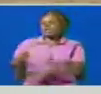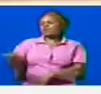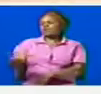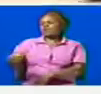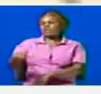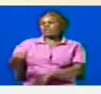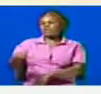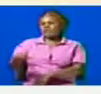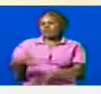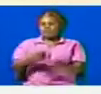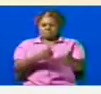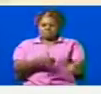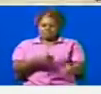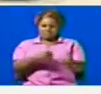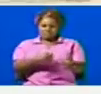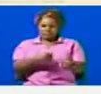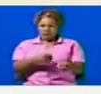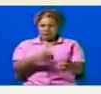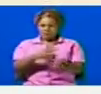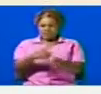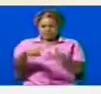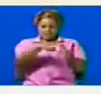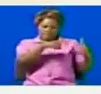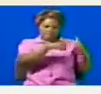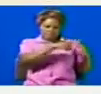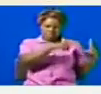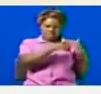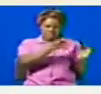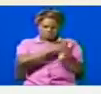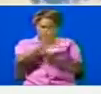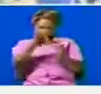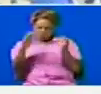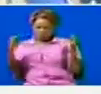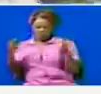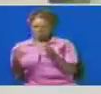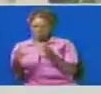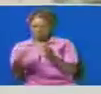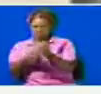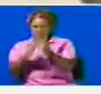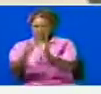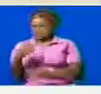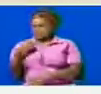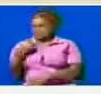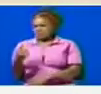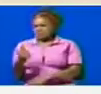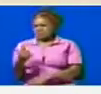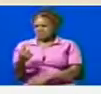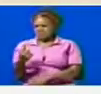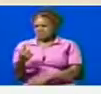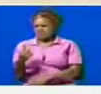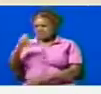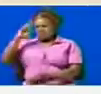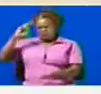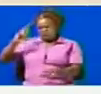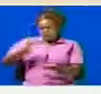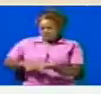While condemning what they termed as extrajudicial killings meted on a specific community, the leaders reiterated that they will not